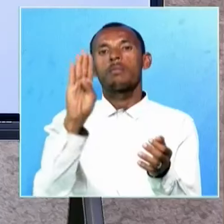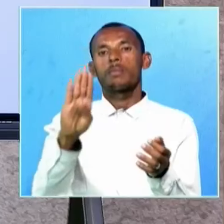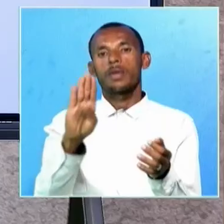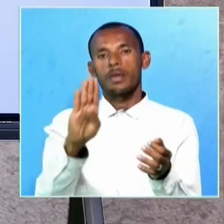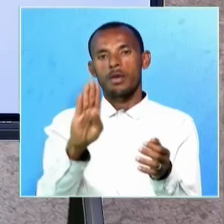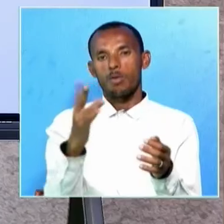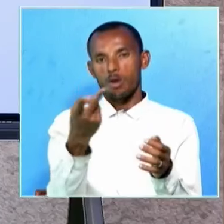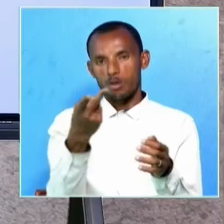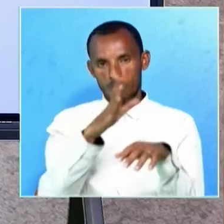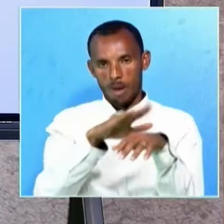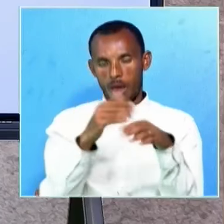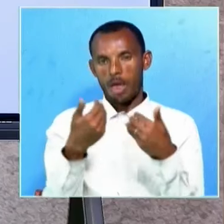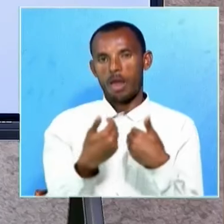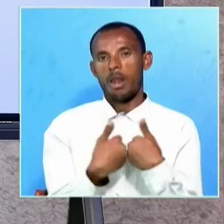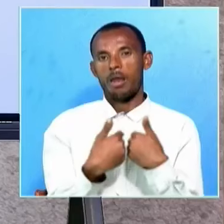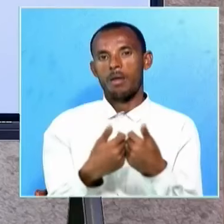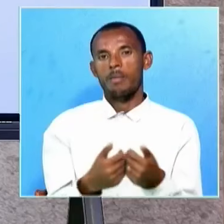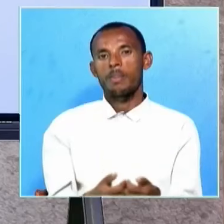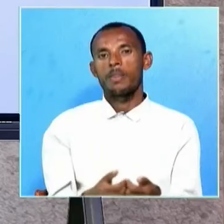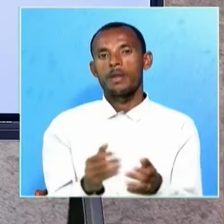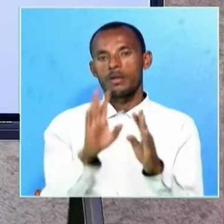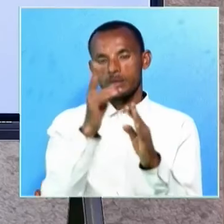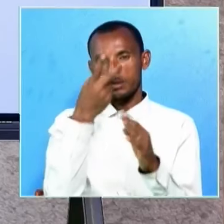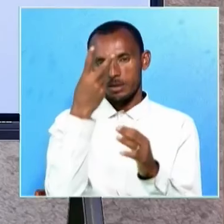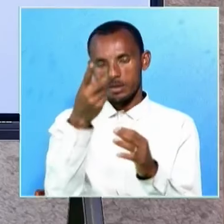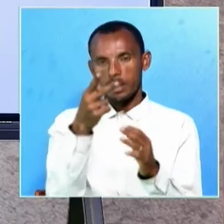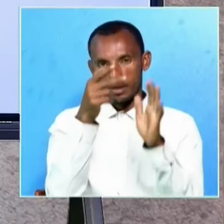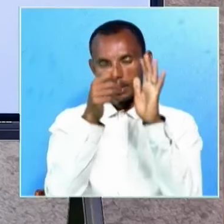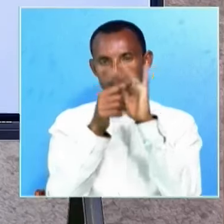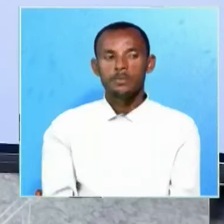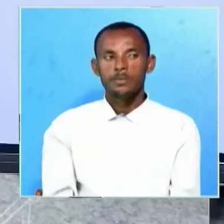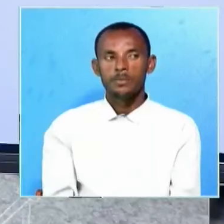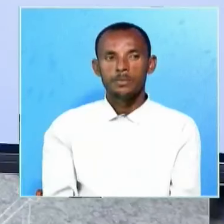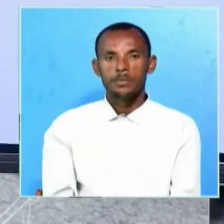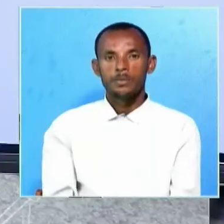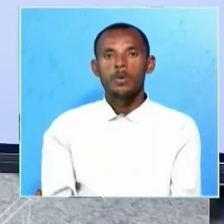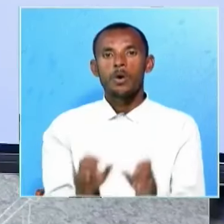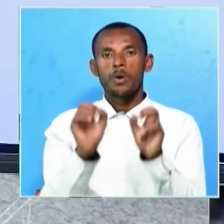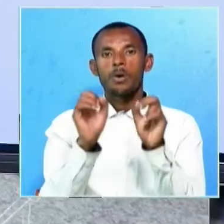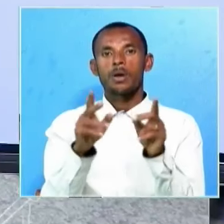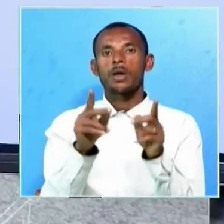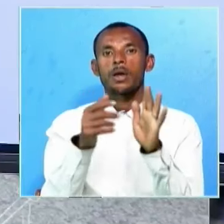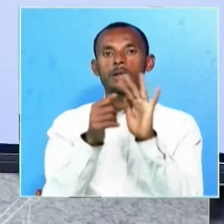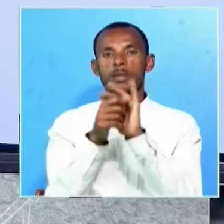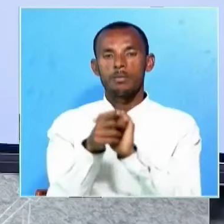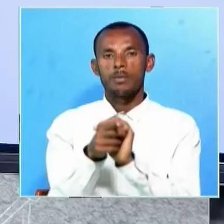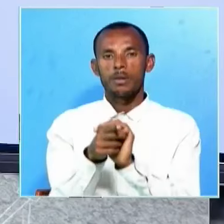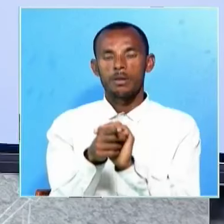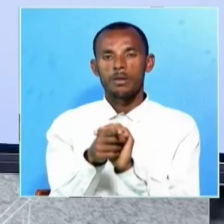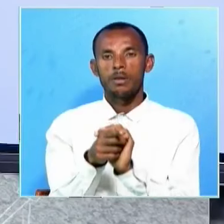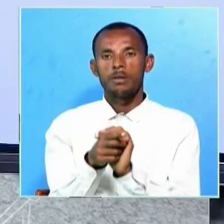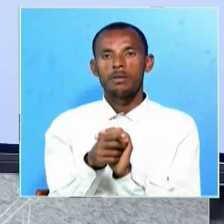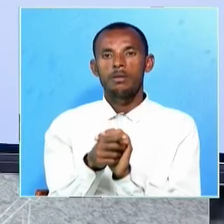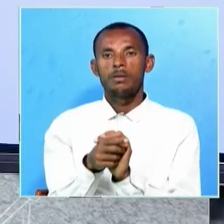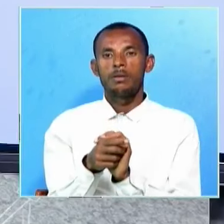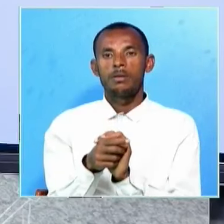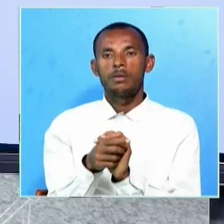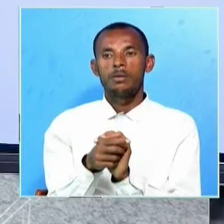B. So let's see example for this. Okay, example.